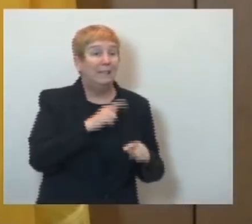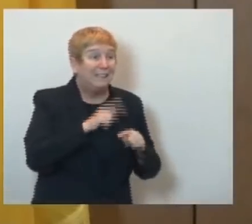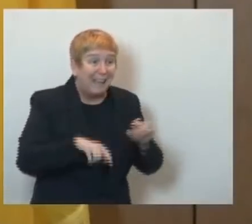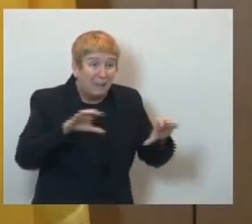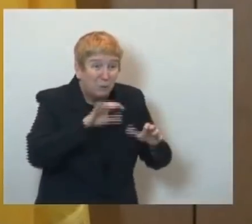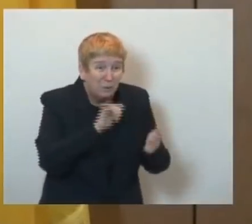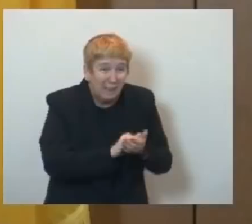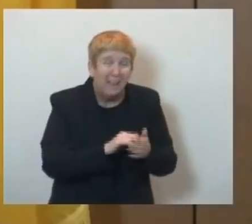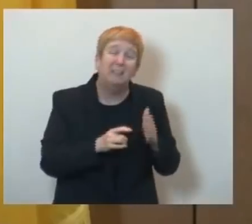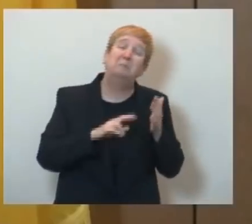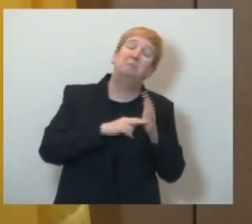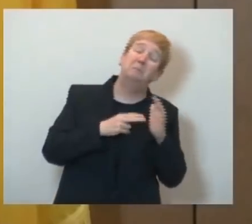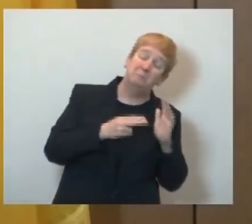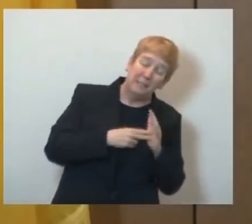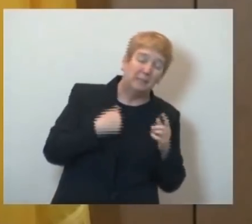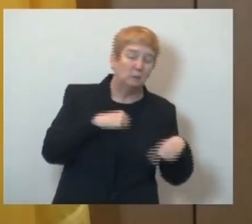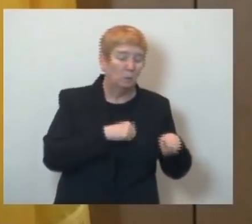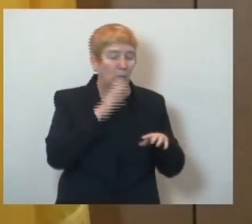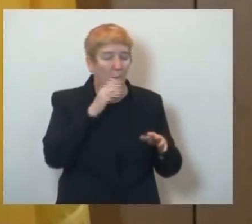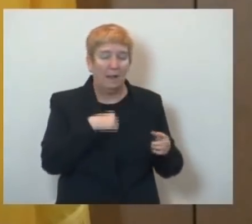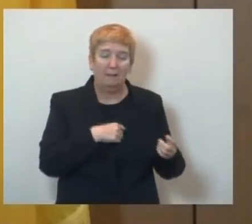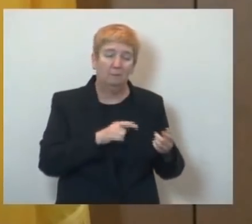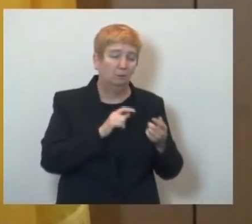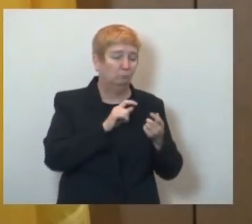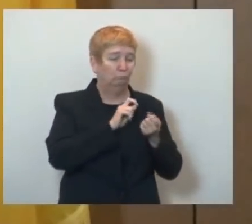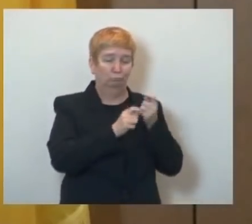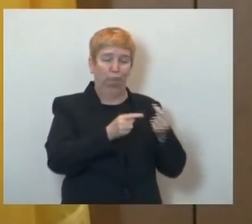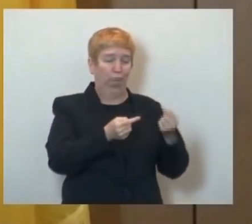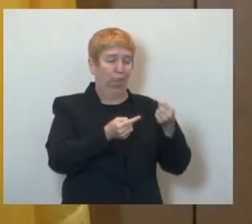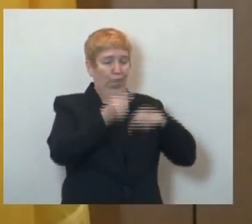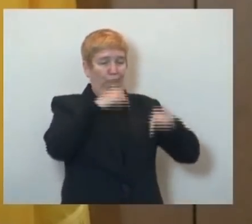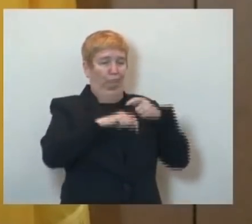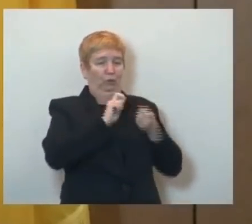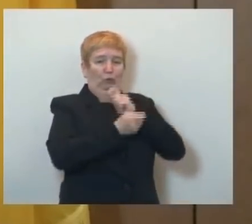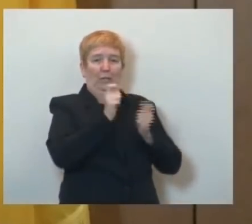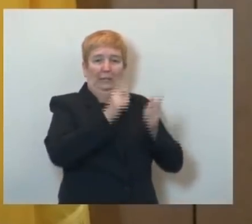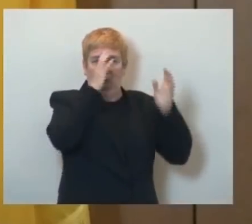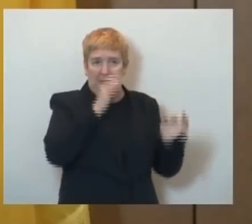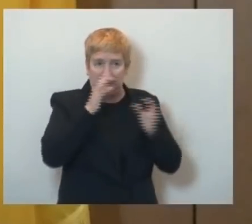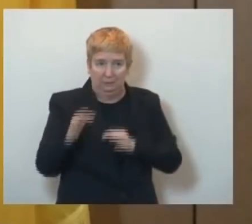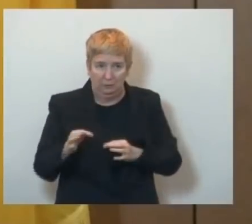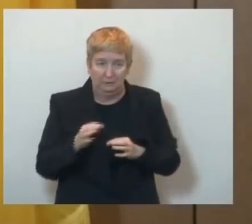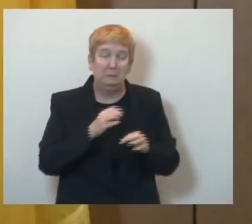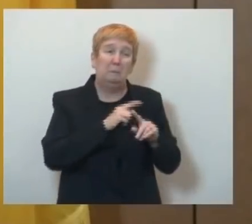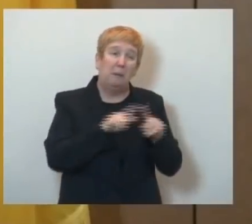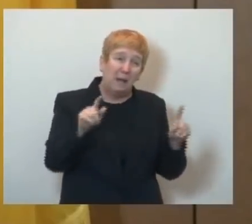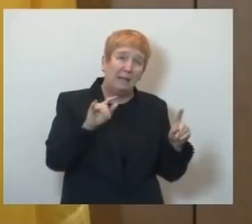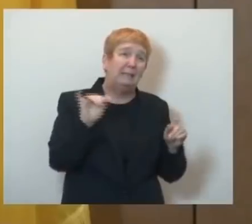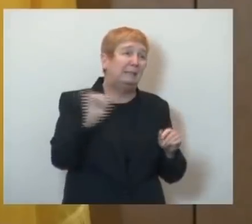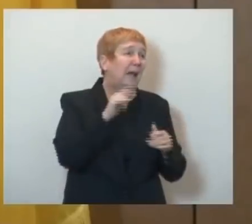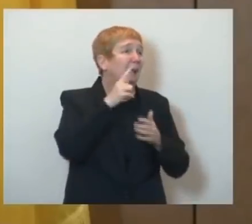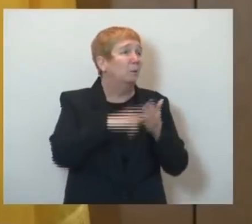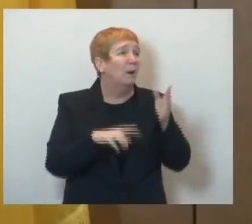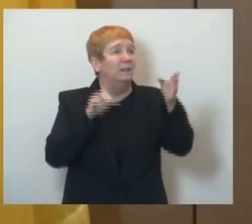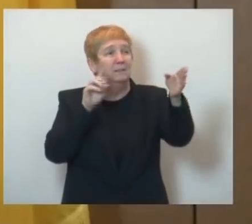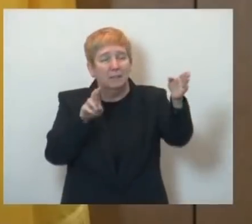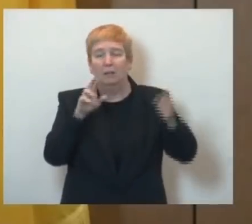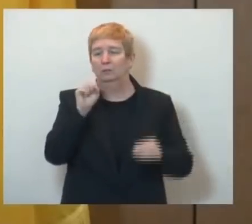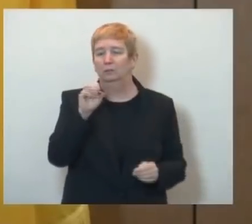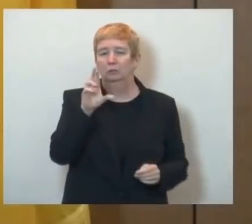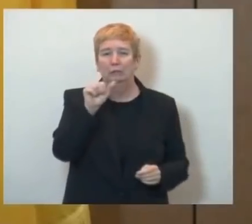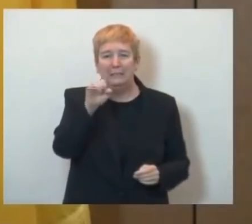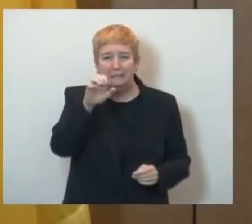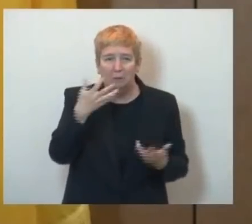then you have to make other decisions. And the hard part about those decisions, as Dr. Grace has indicated and Secretary